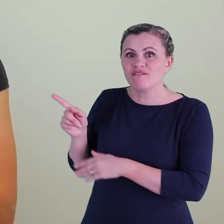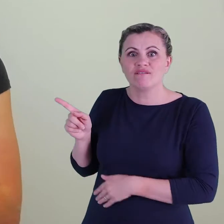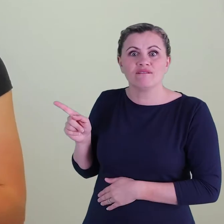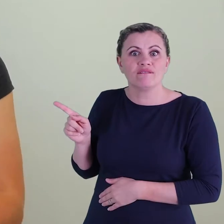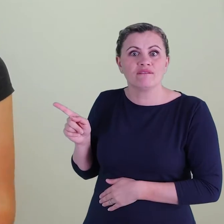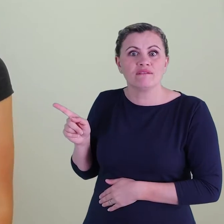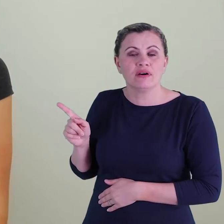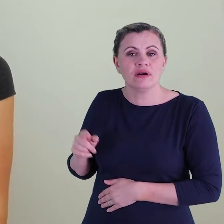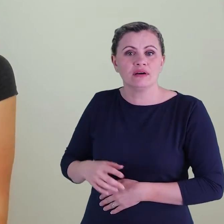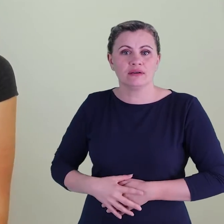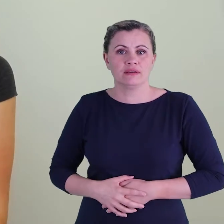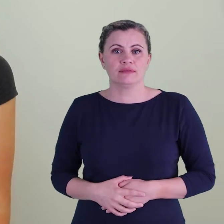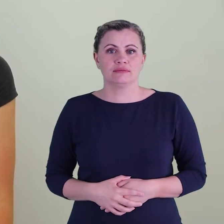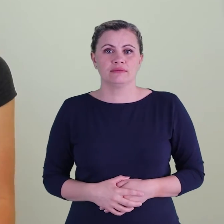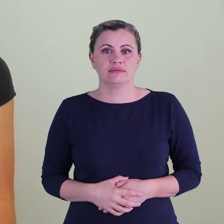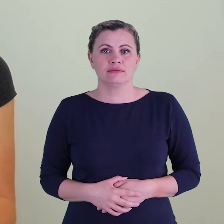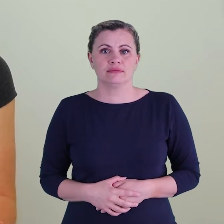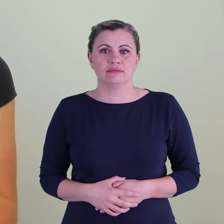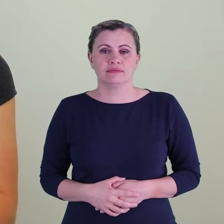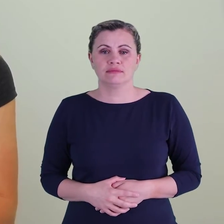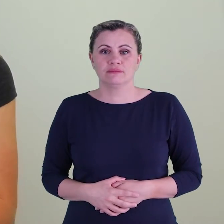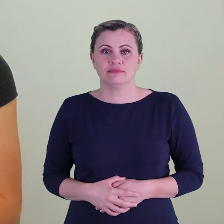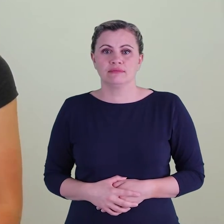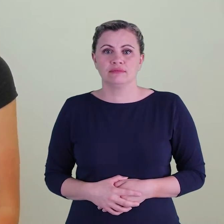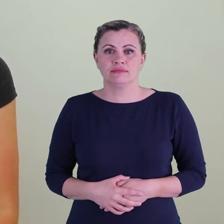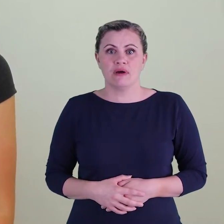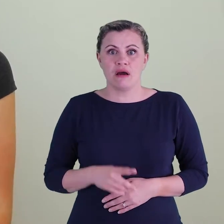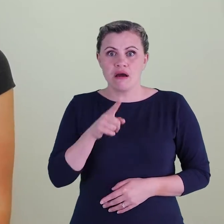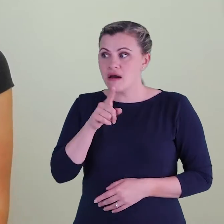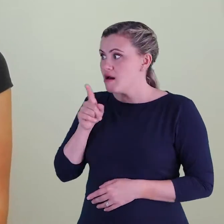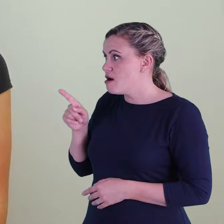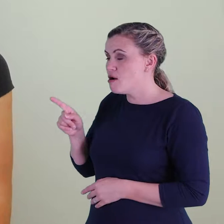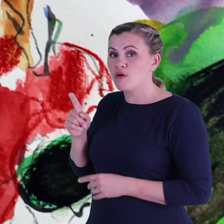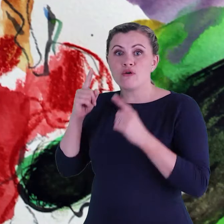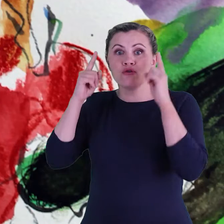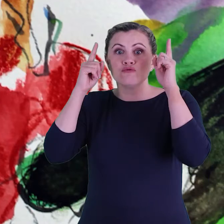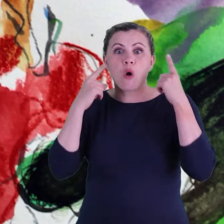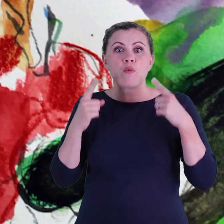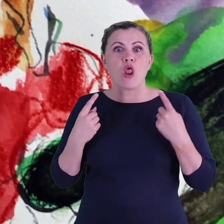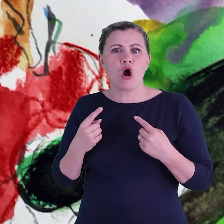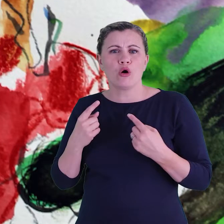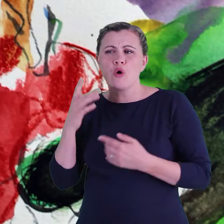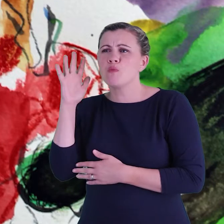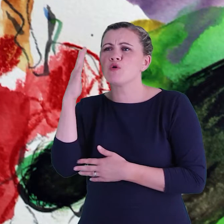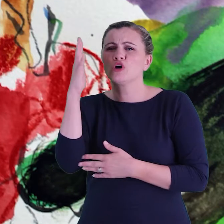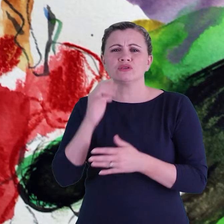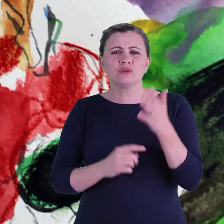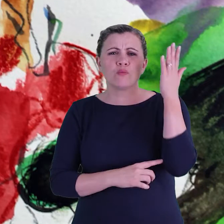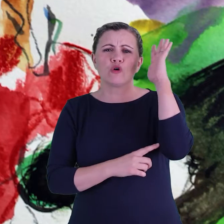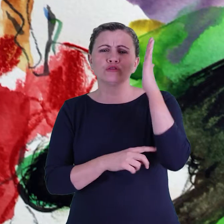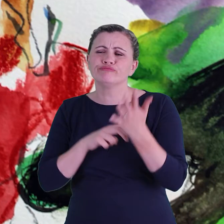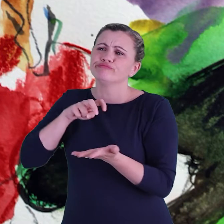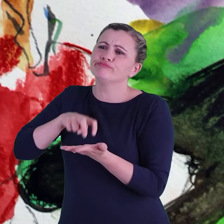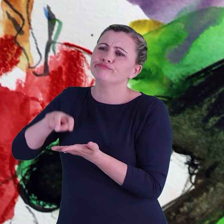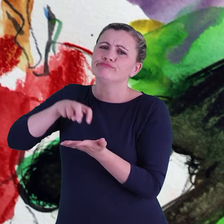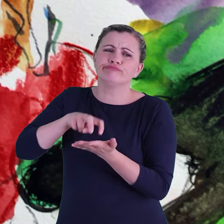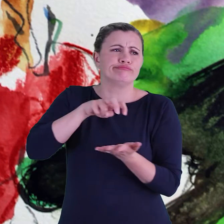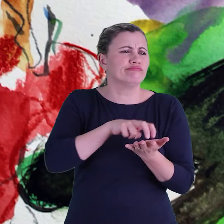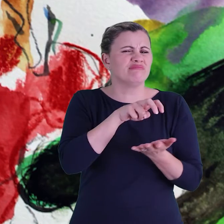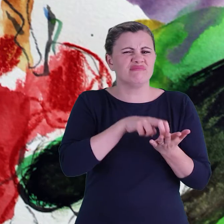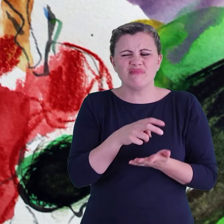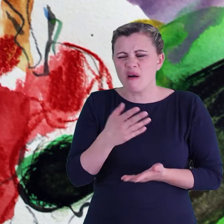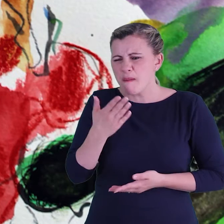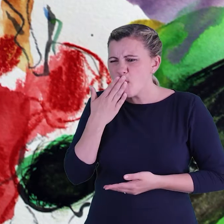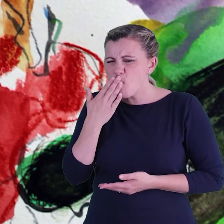Striding hungry through the forest in her bright pink socks, singing "Boring, boring forest," came a